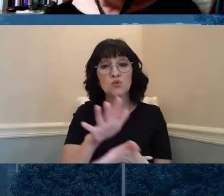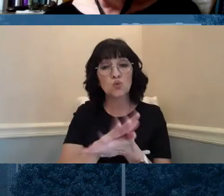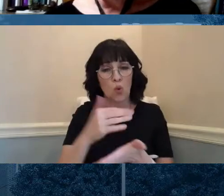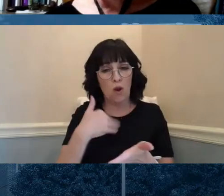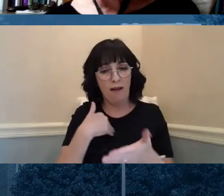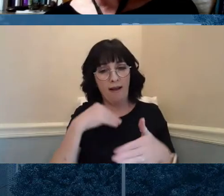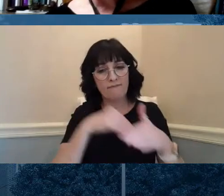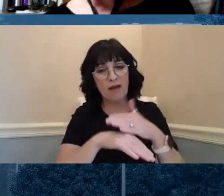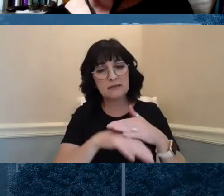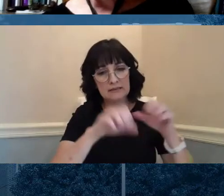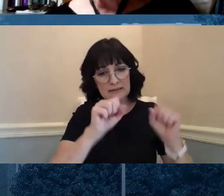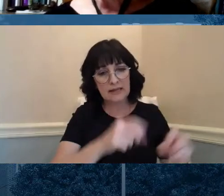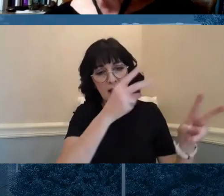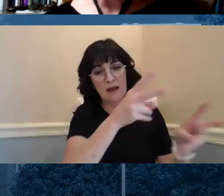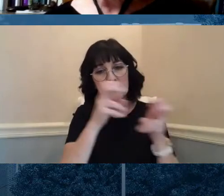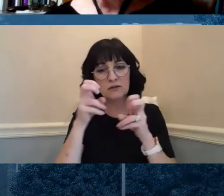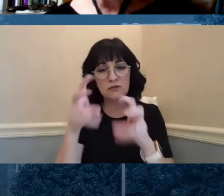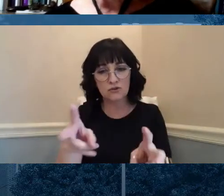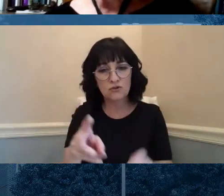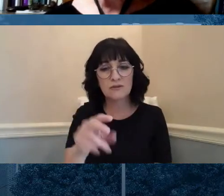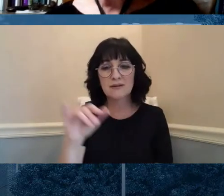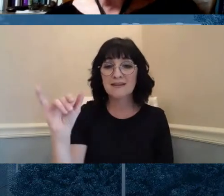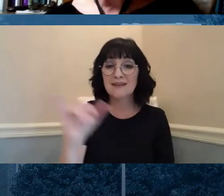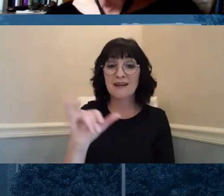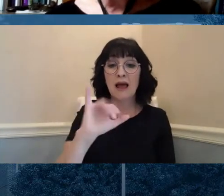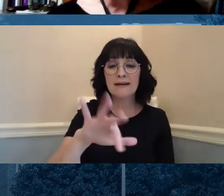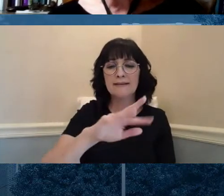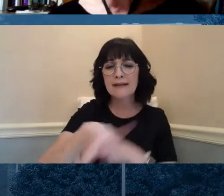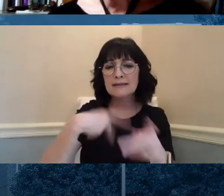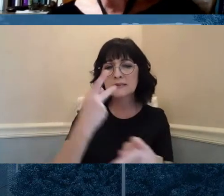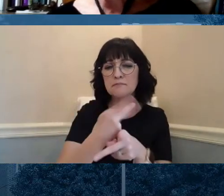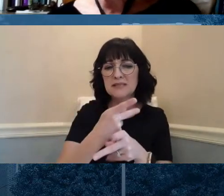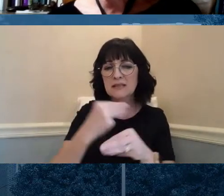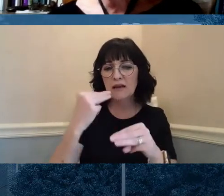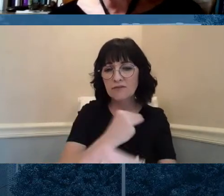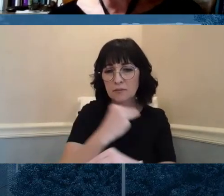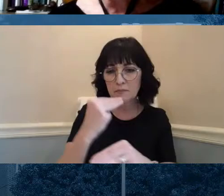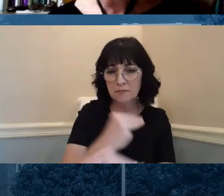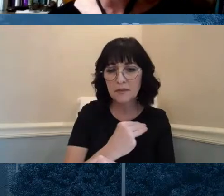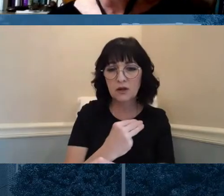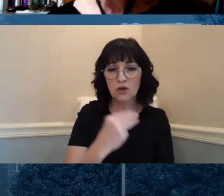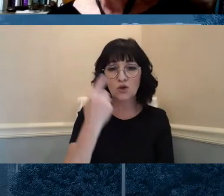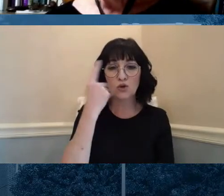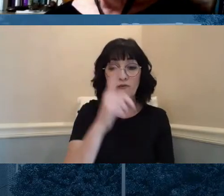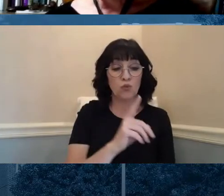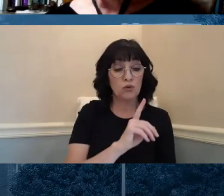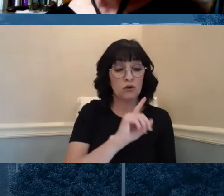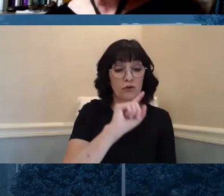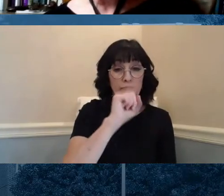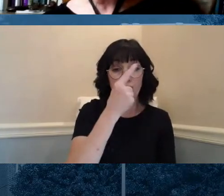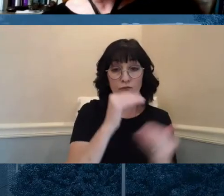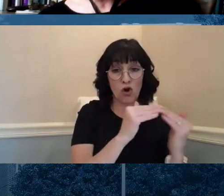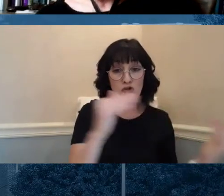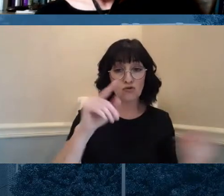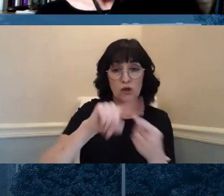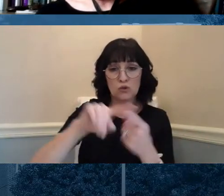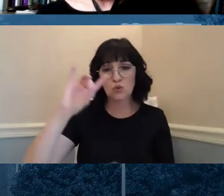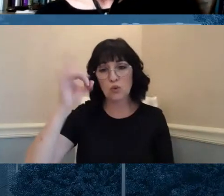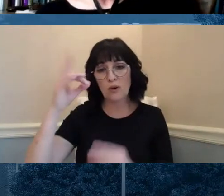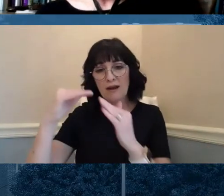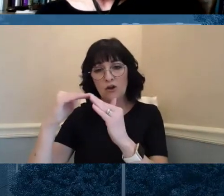example, Zern Math would be provided for every rising 1st through 8th grader. And this is